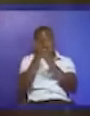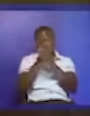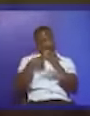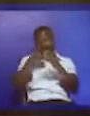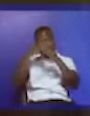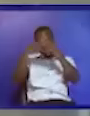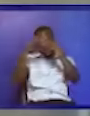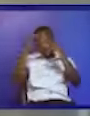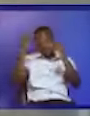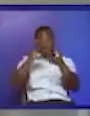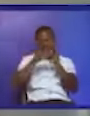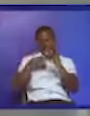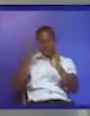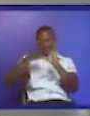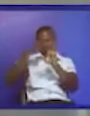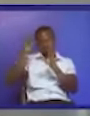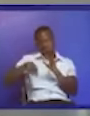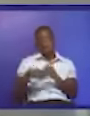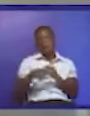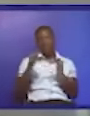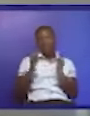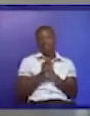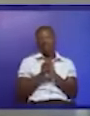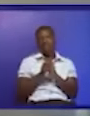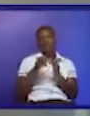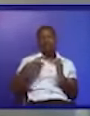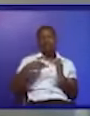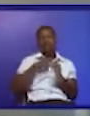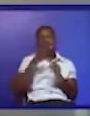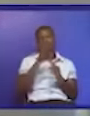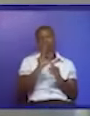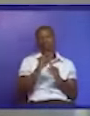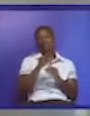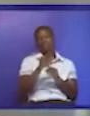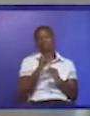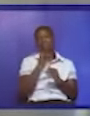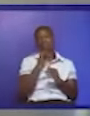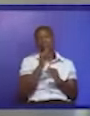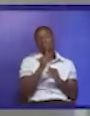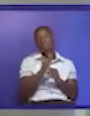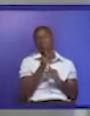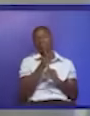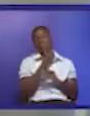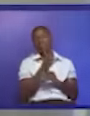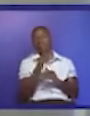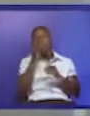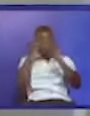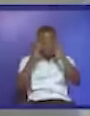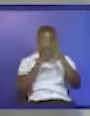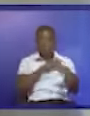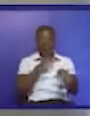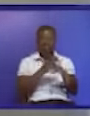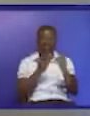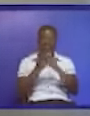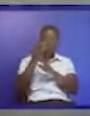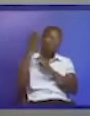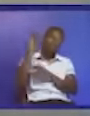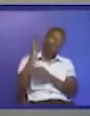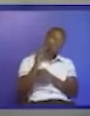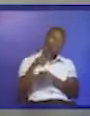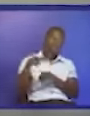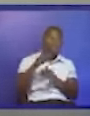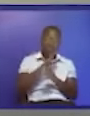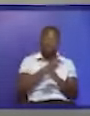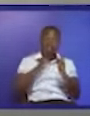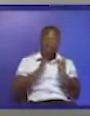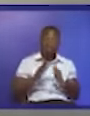be. The weapons of our warfare, he says, are not carnal, but mighty through God. Are we believers here